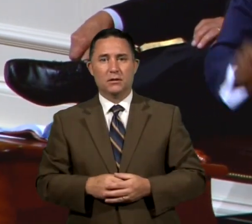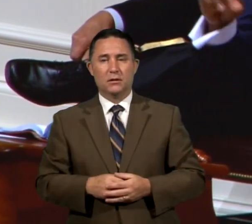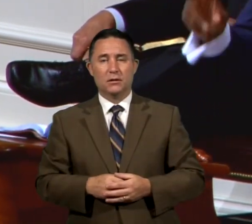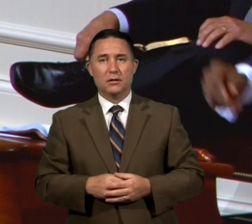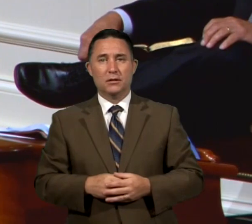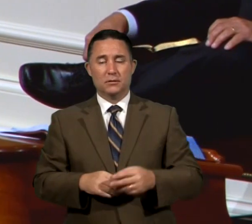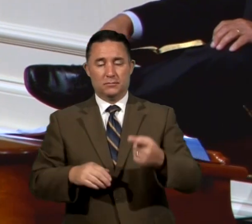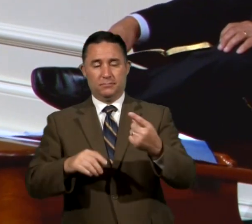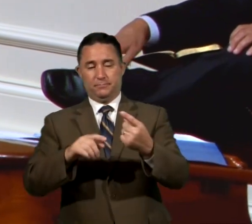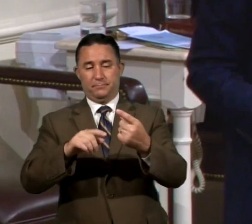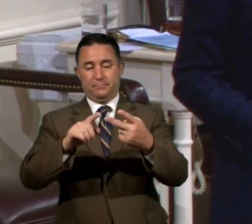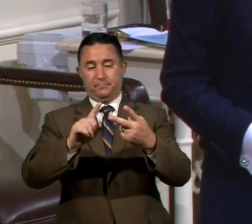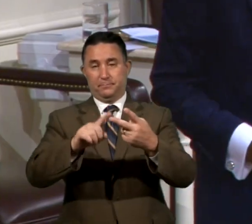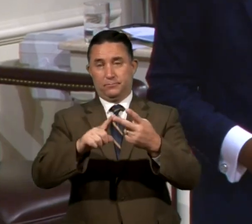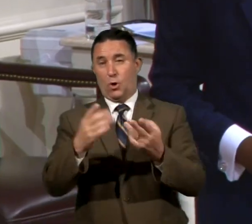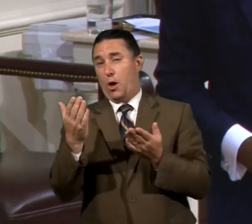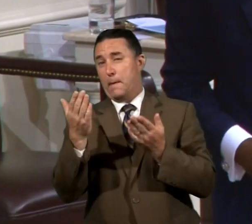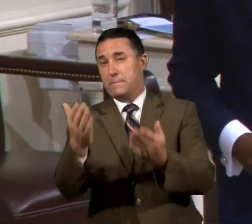My second appeal